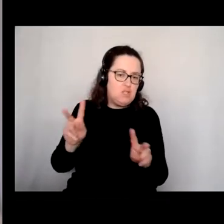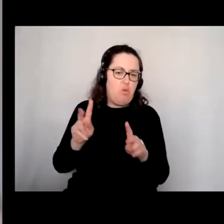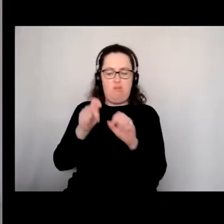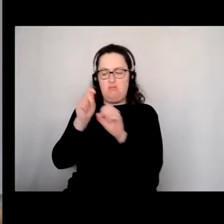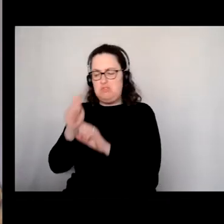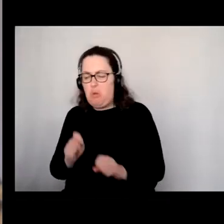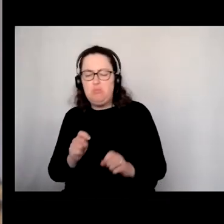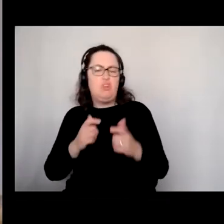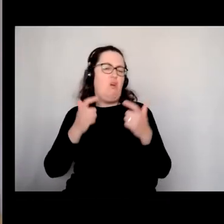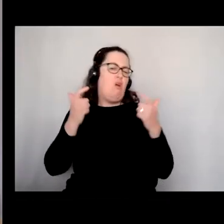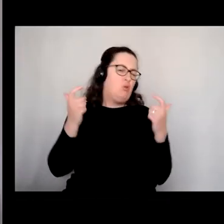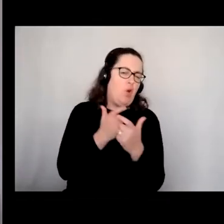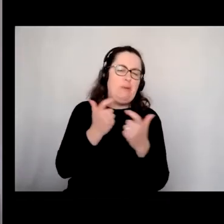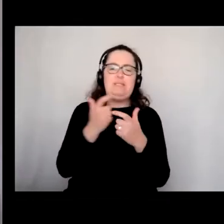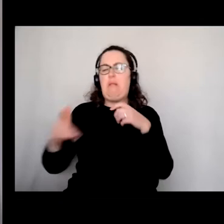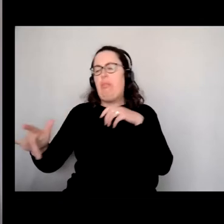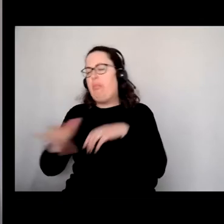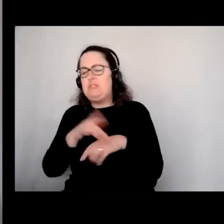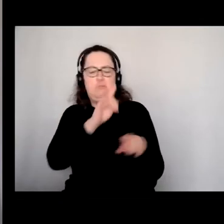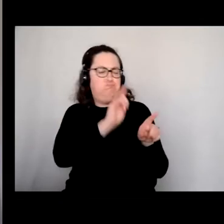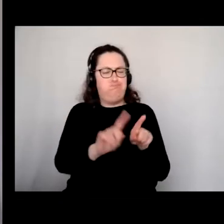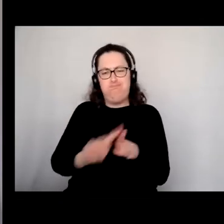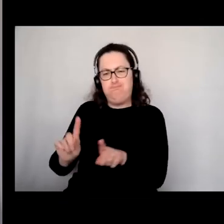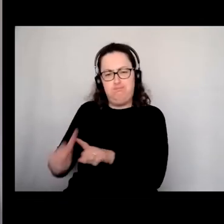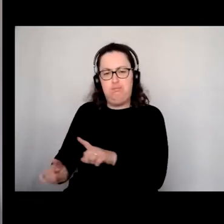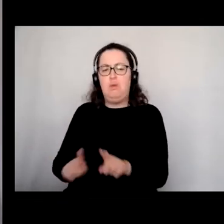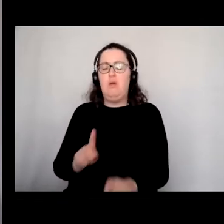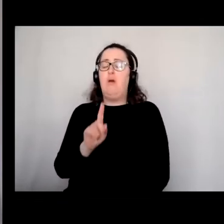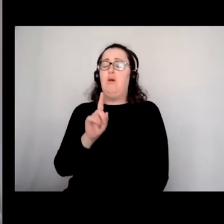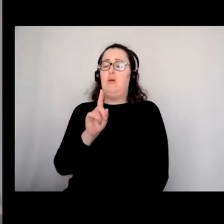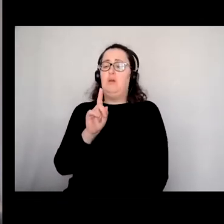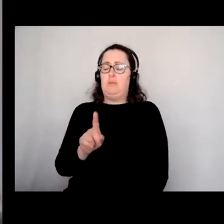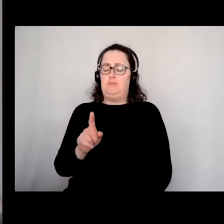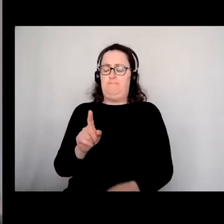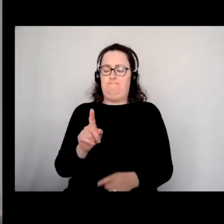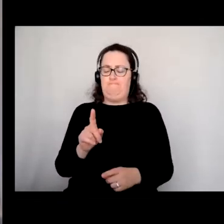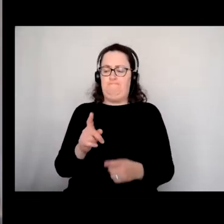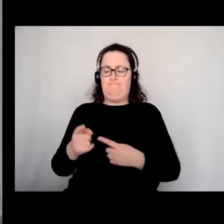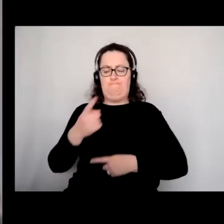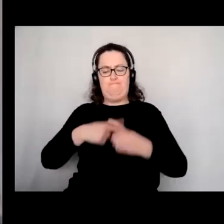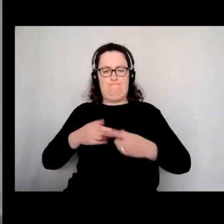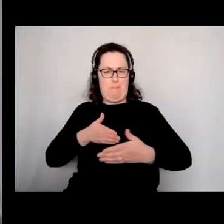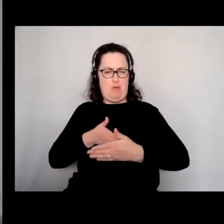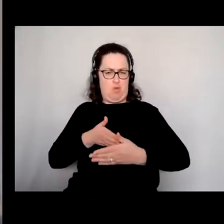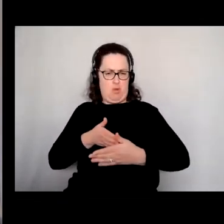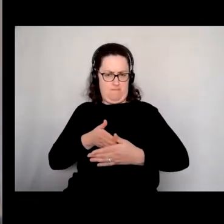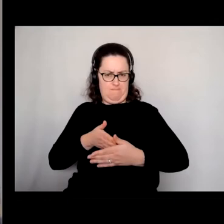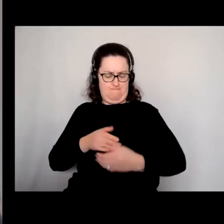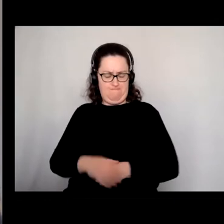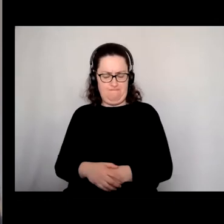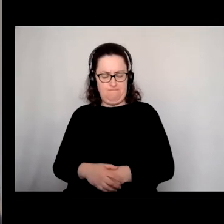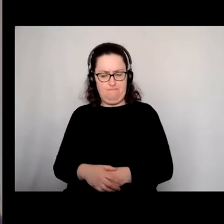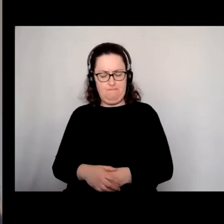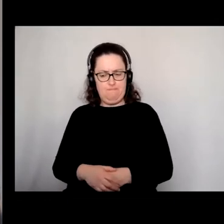sculpture or even comedy and theatrical performance. But I think the single, to go back to David's point about barriers,